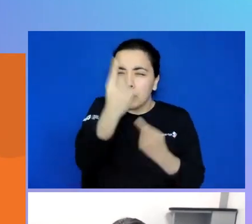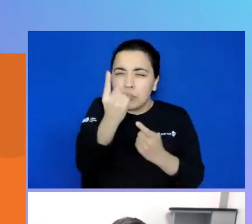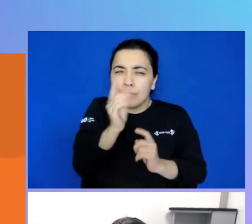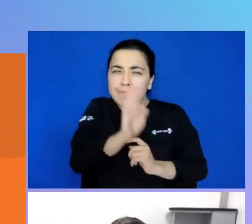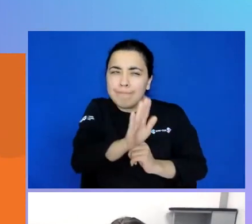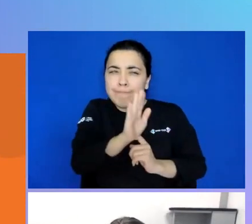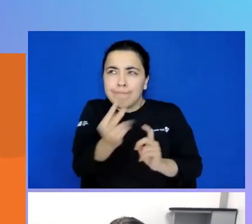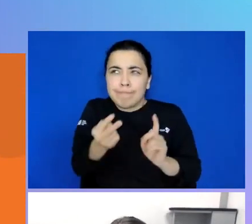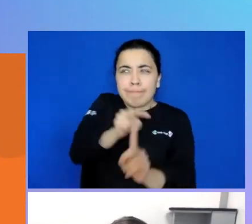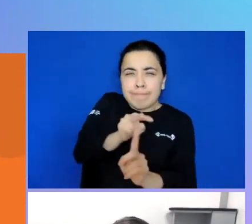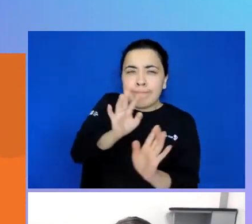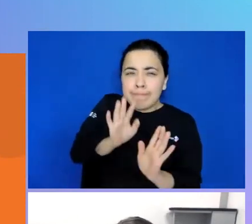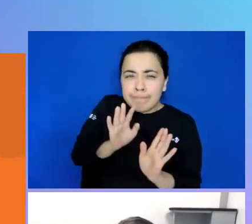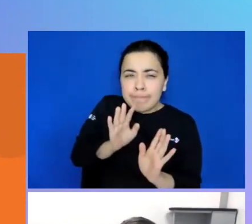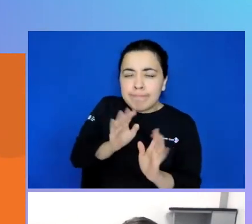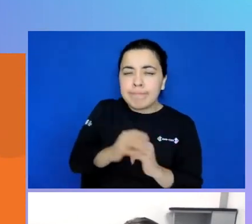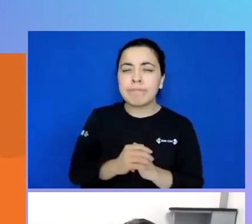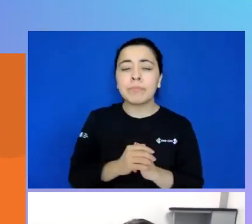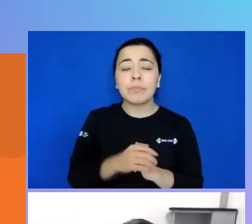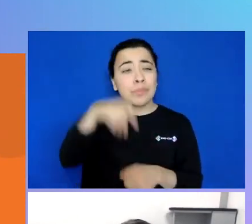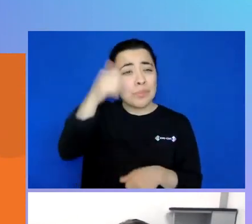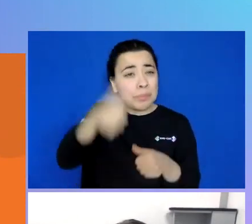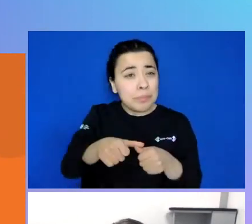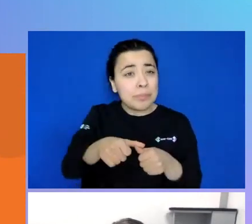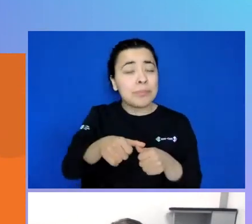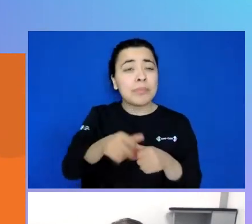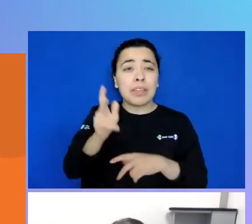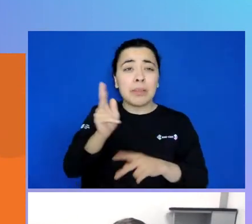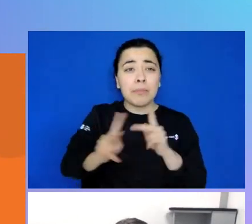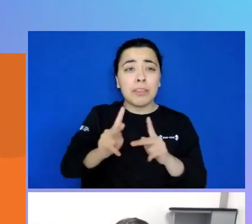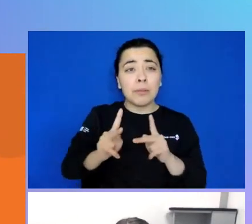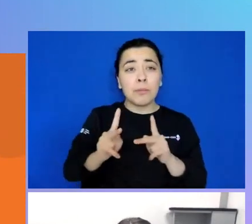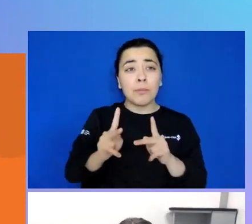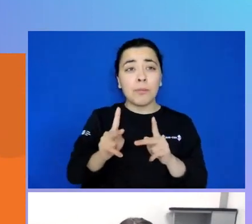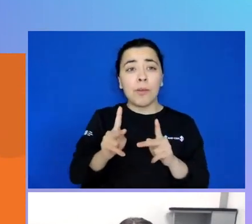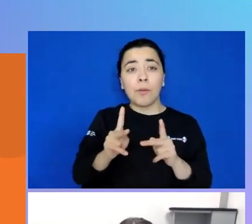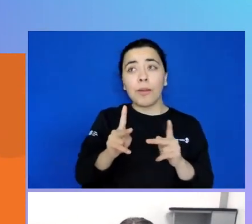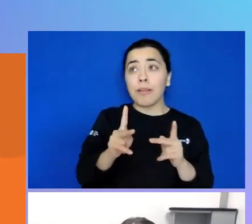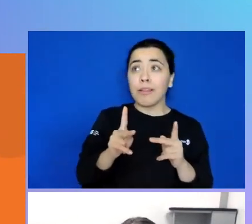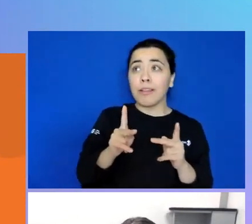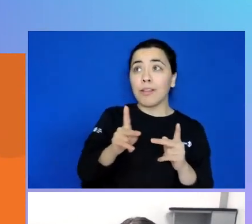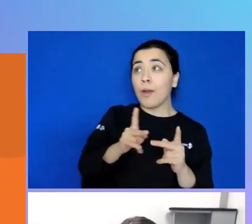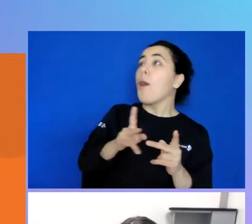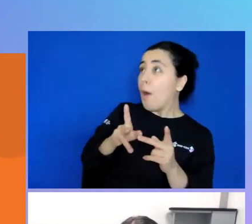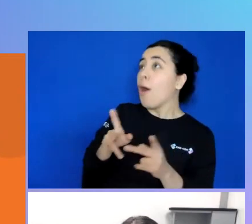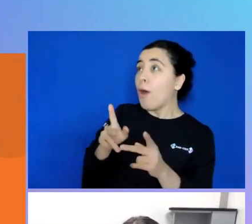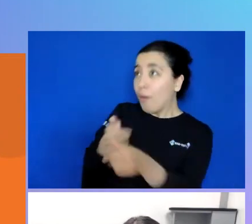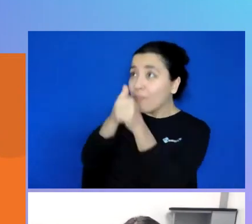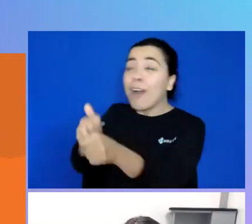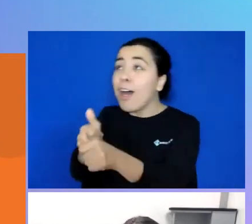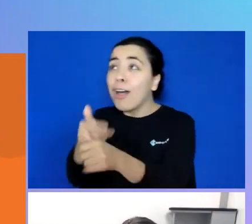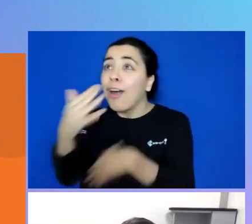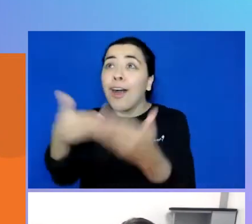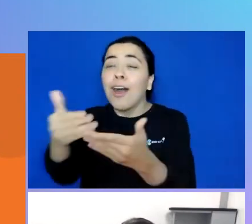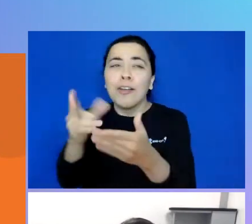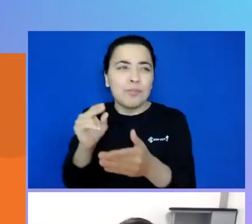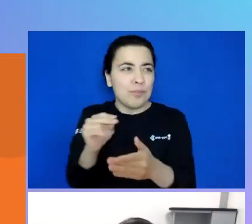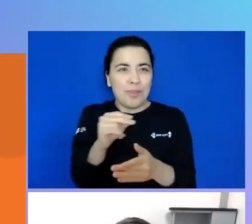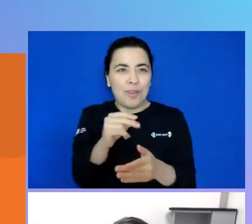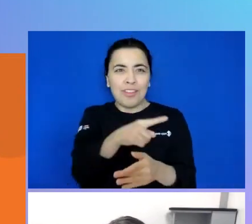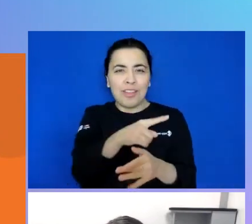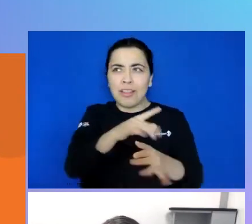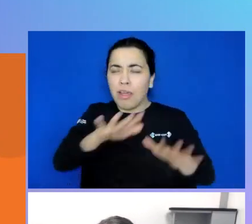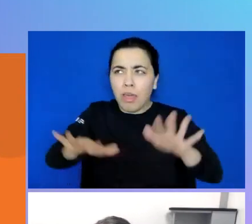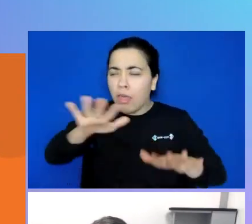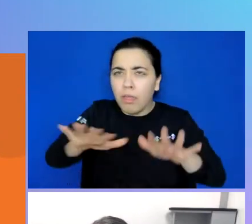that and to remember, people aren't going to move as quickly as you want them to. You already know where we're going, but